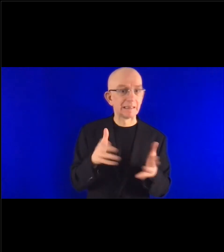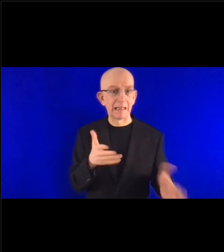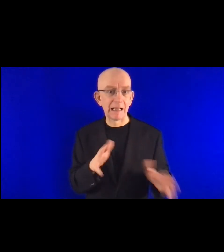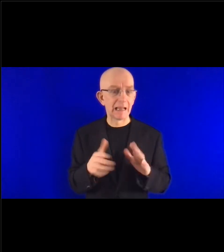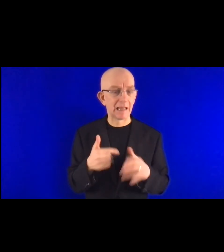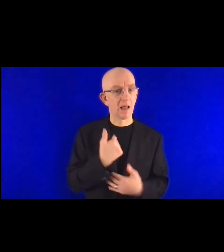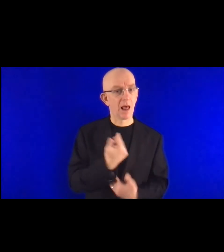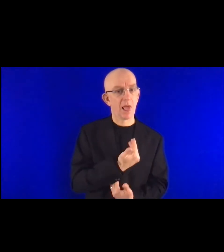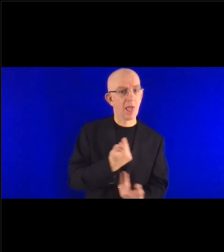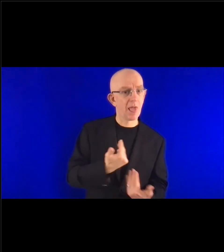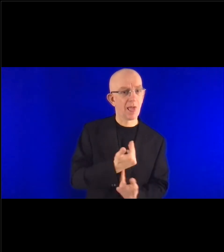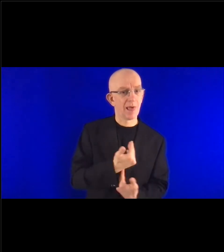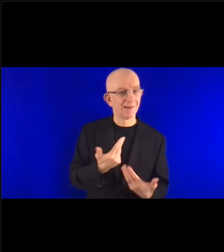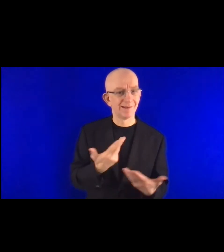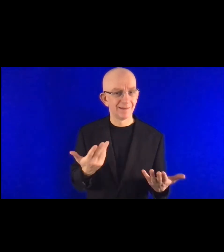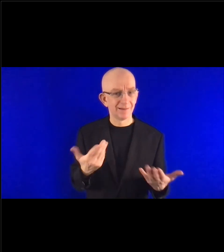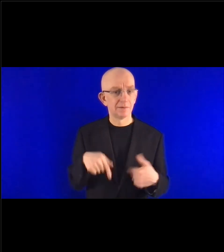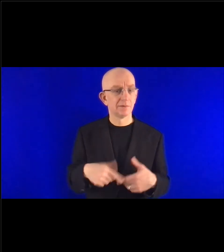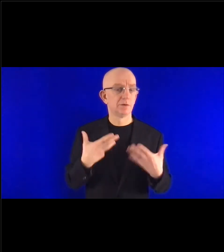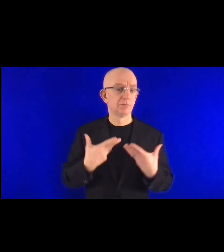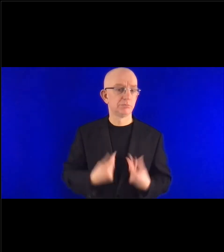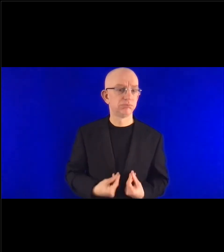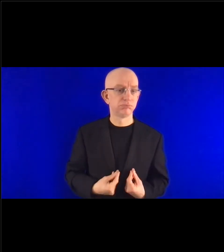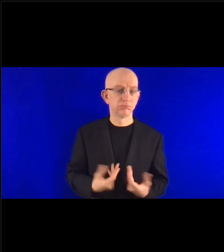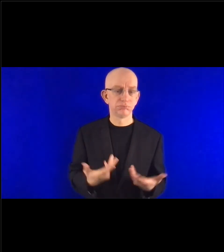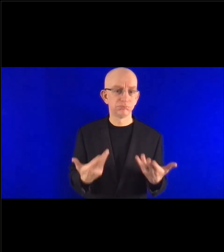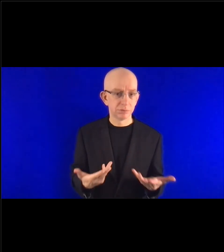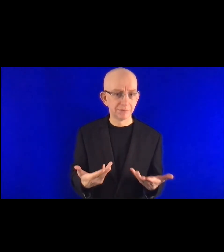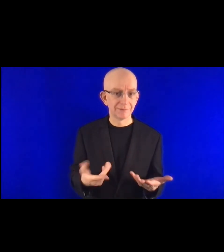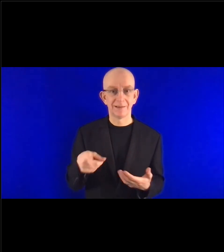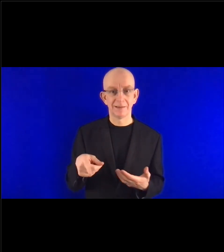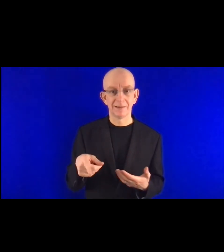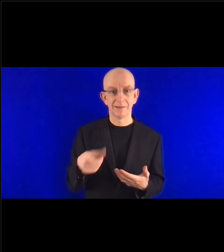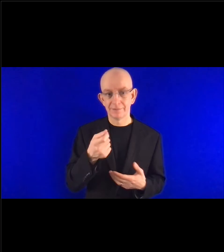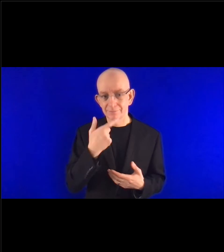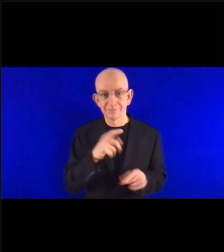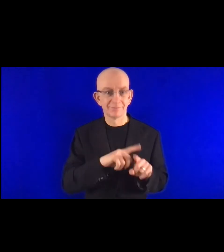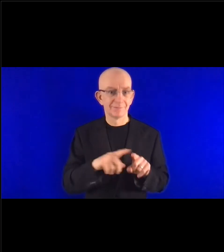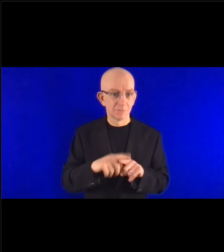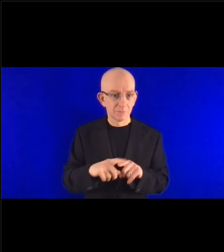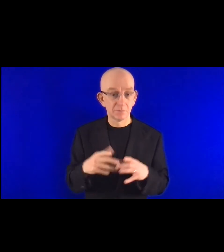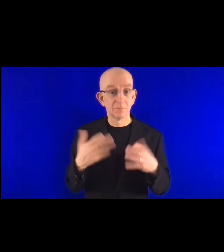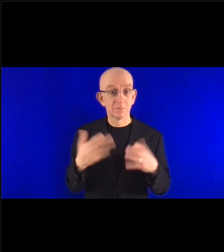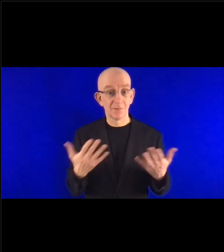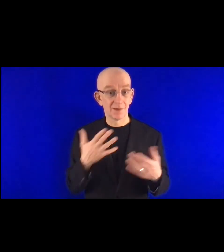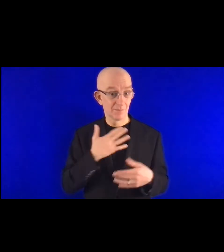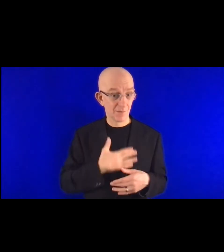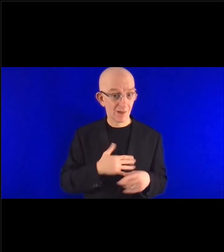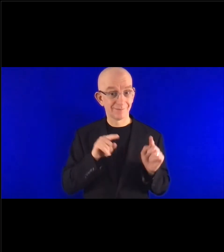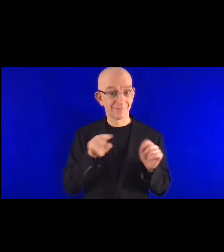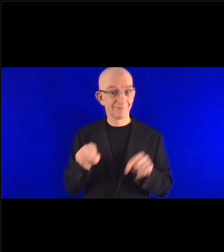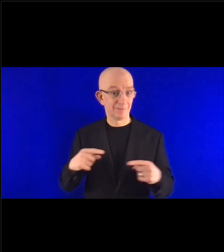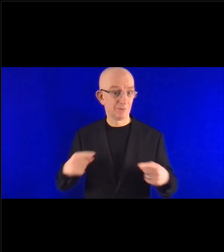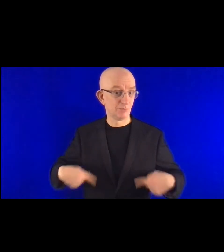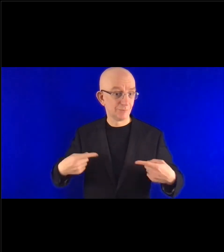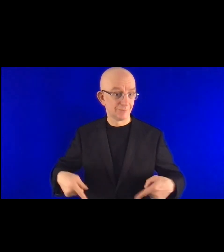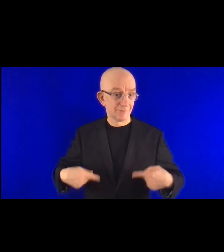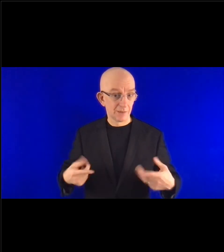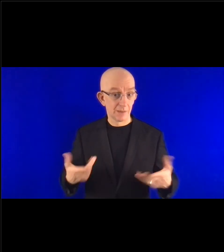need a wheelchair in the travel, will some of them will carry me, or do I have the money to rent one of